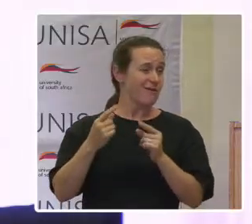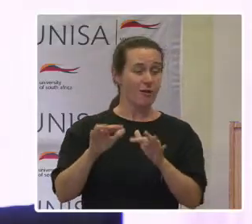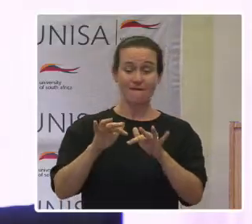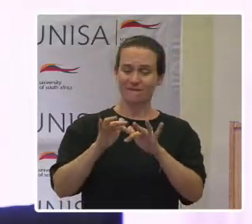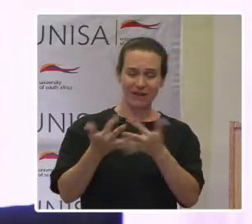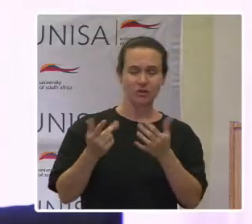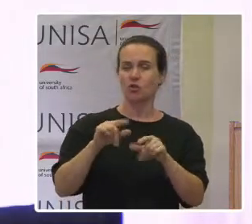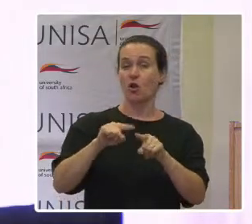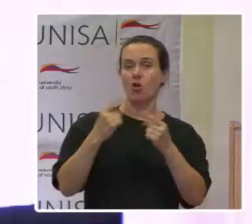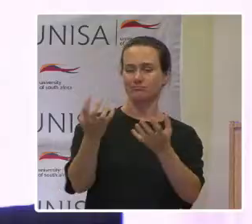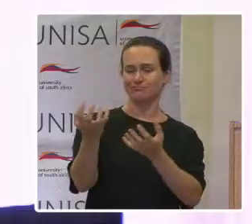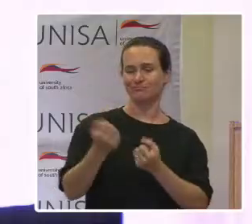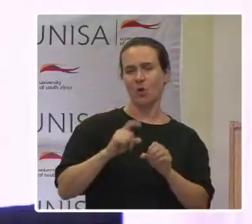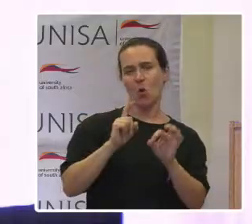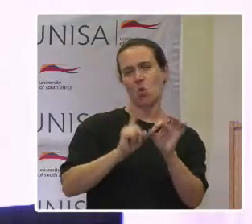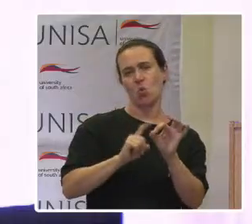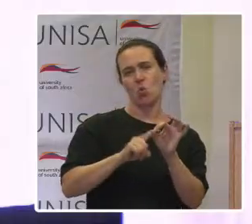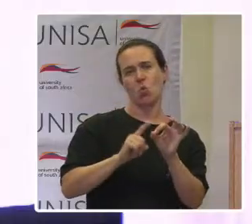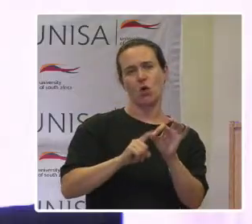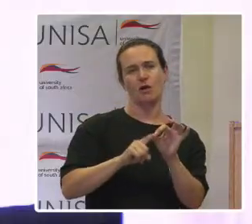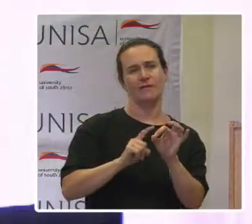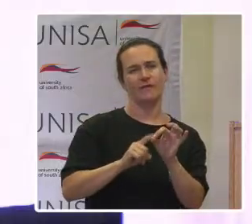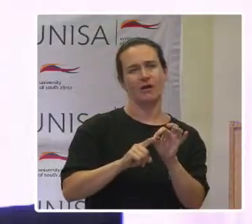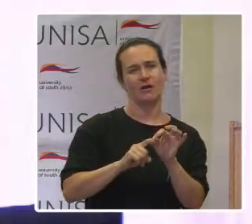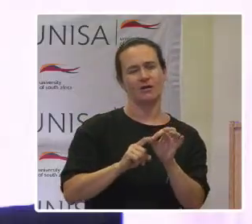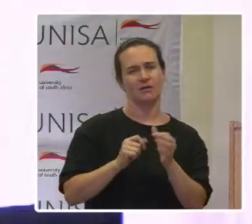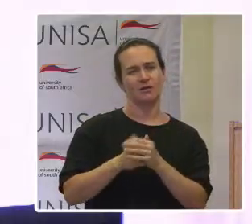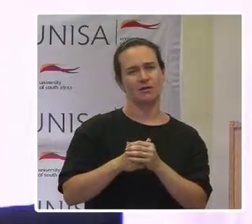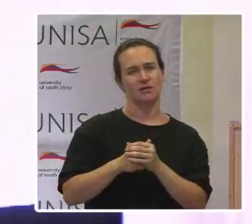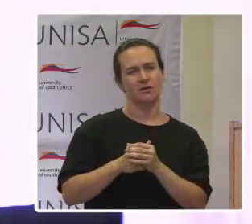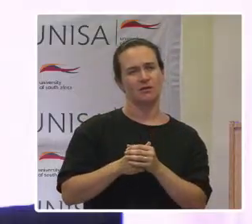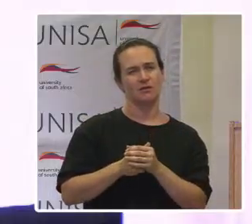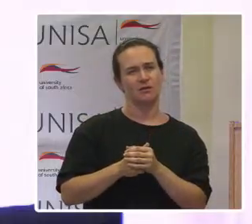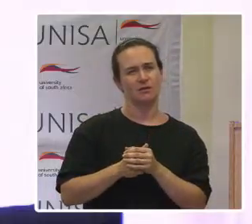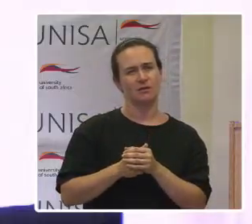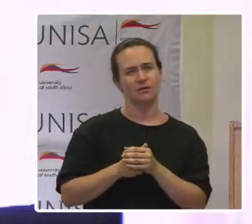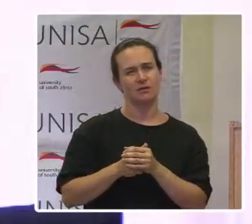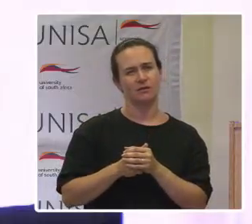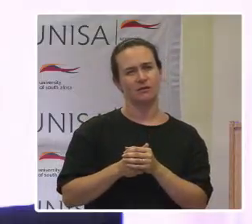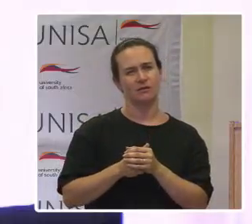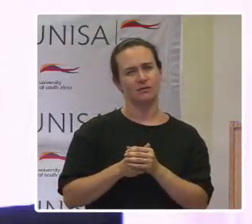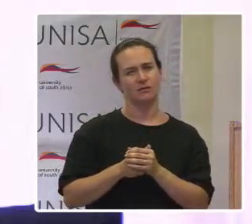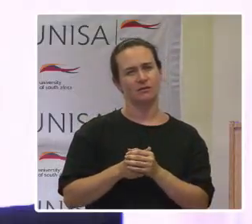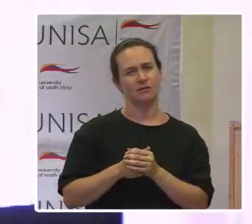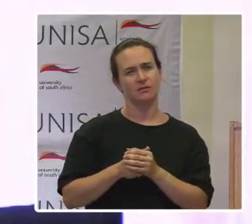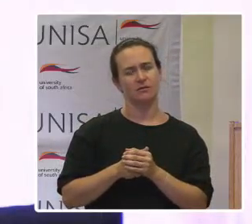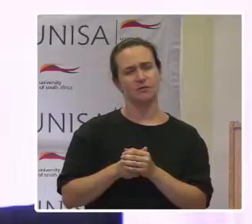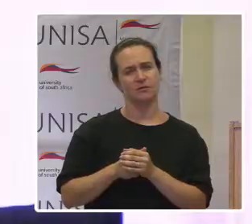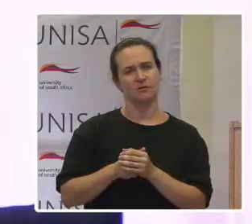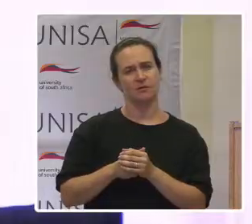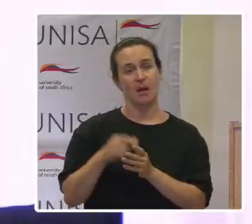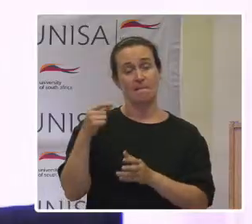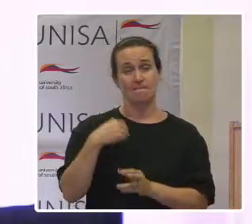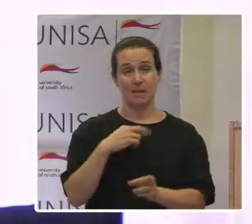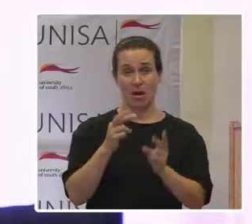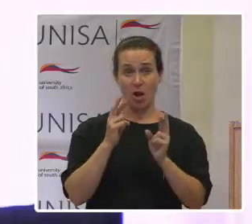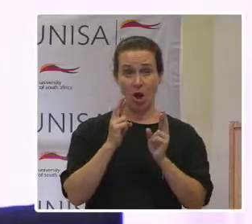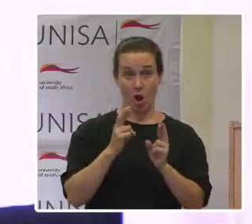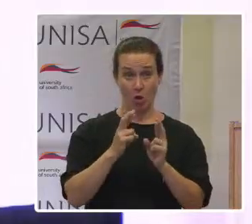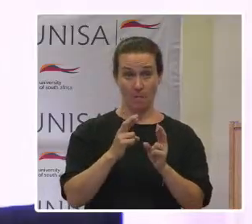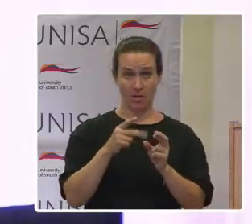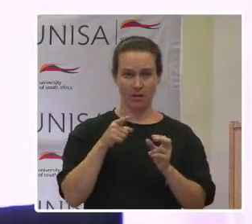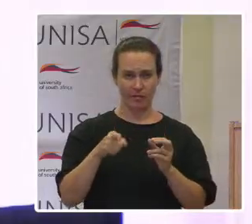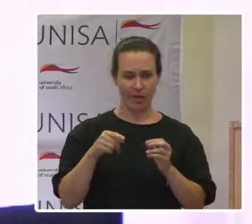qualify and graduate because of that gap. I am looking forward that this